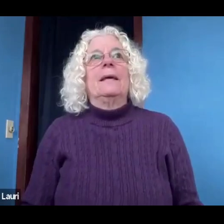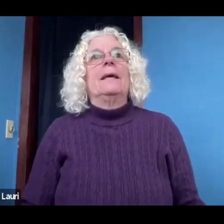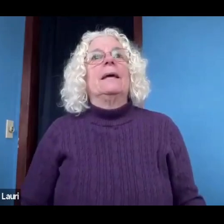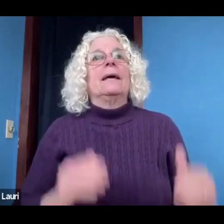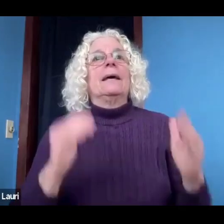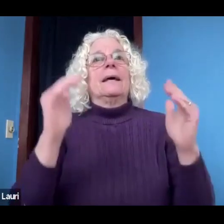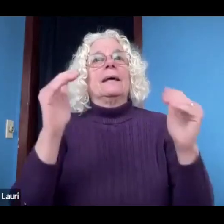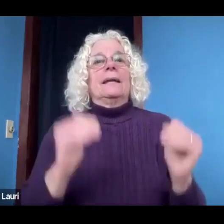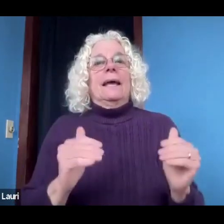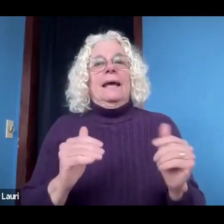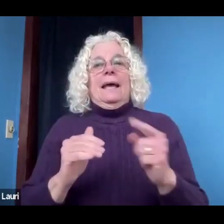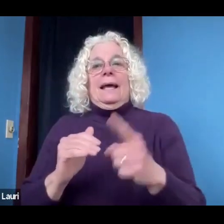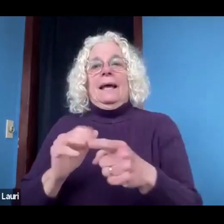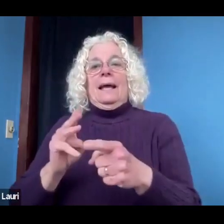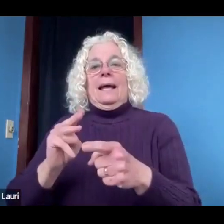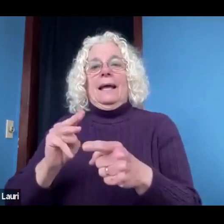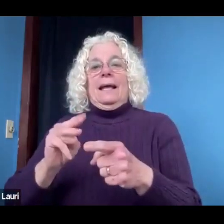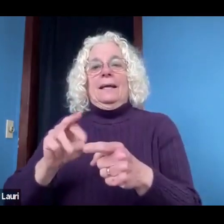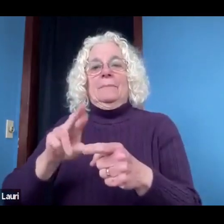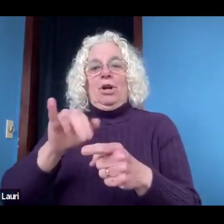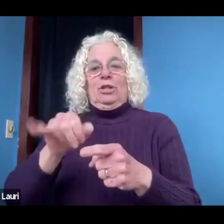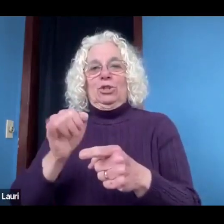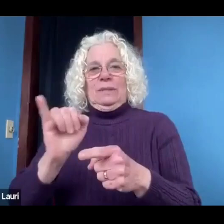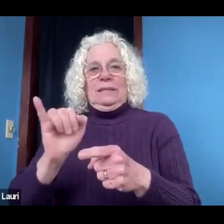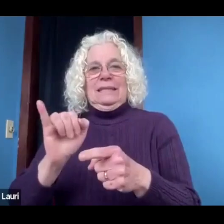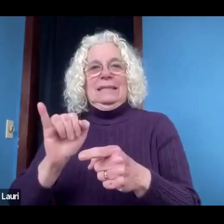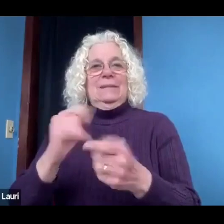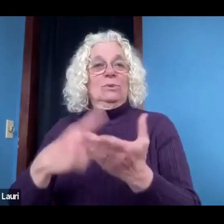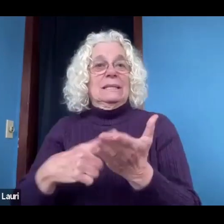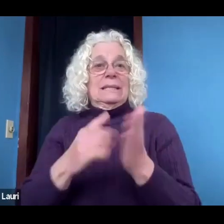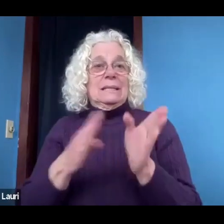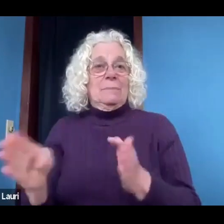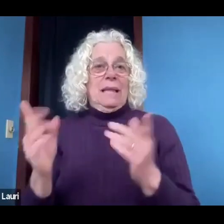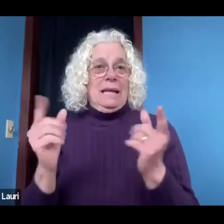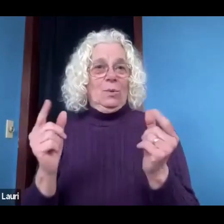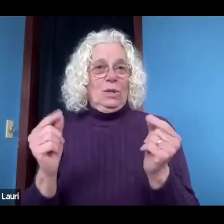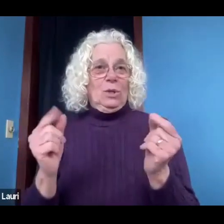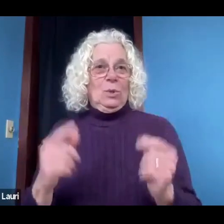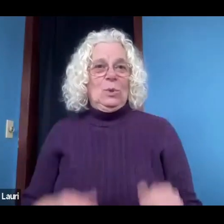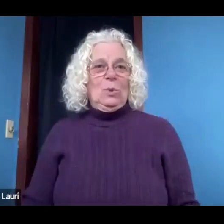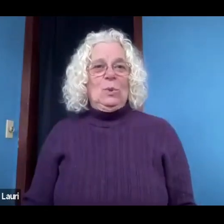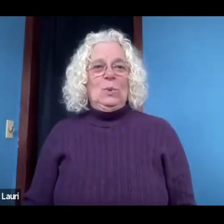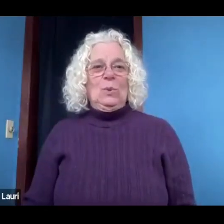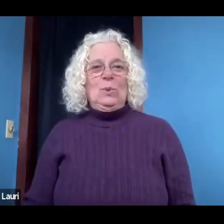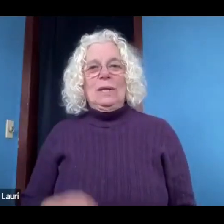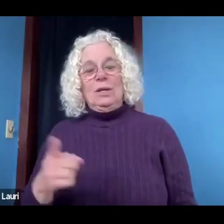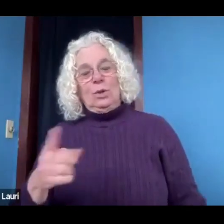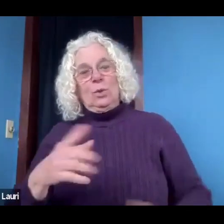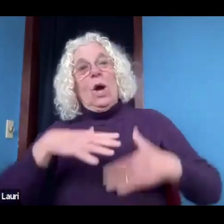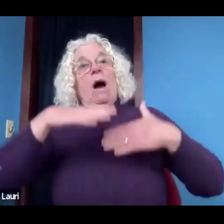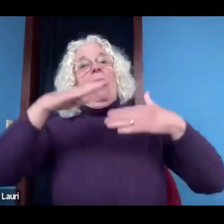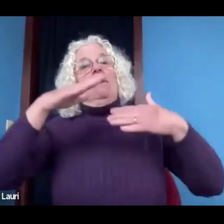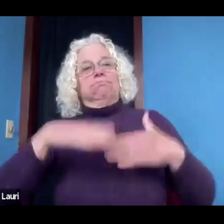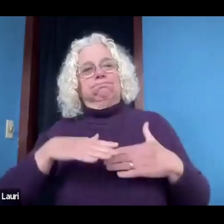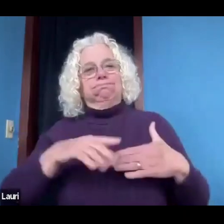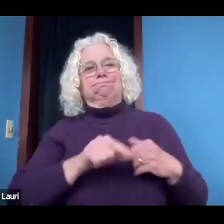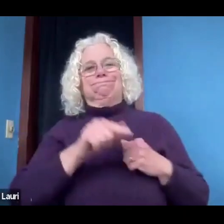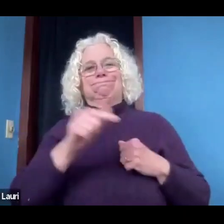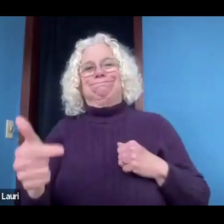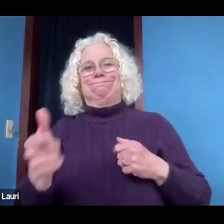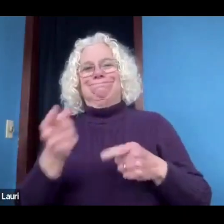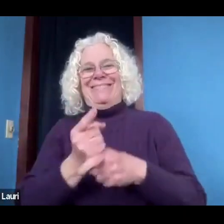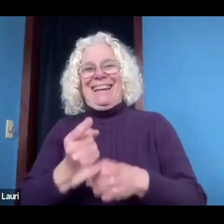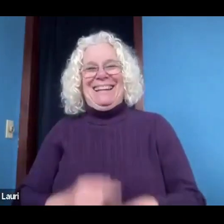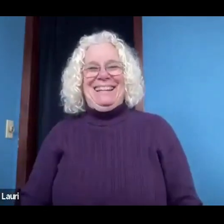I'm going to hand it back to Marjorie and talk a little bit about the planning ahead. Marjorie, did you get a second to have a breath before we get back into